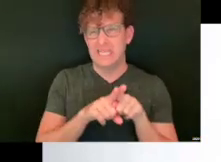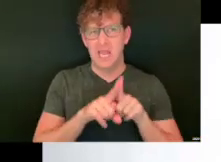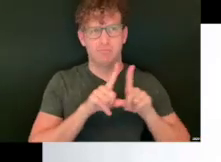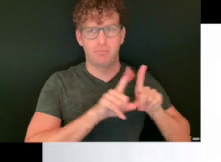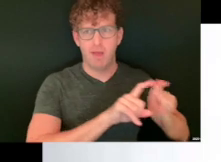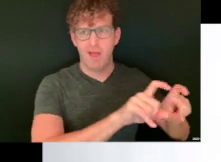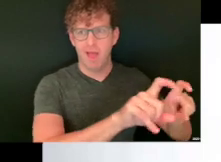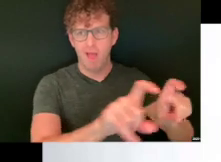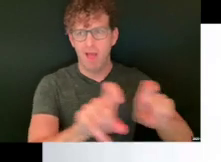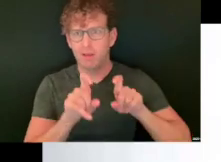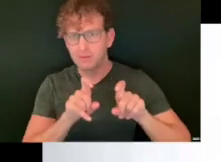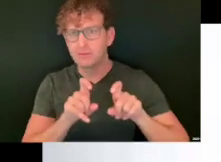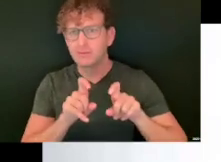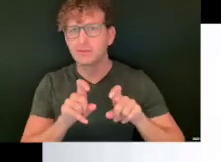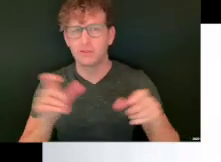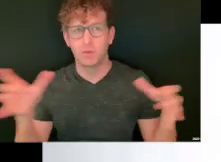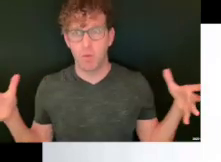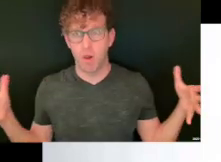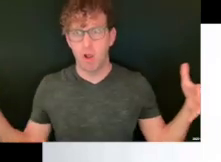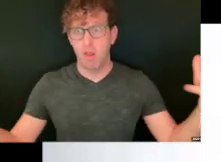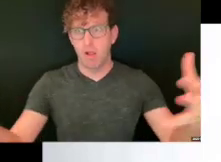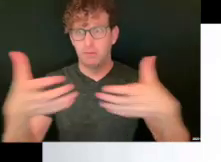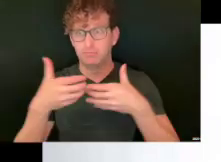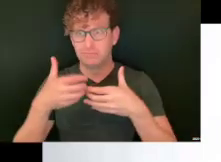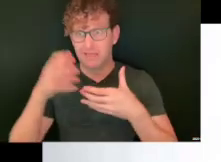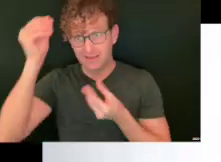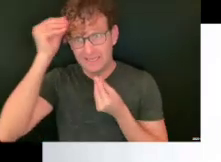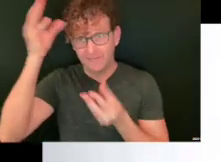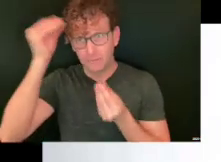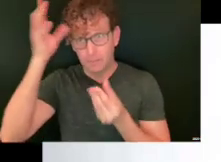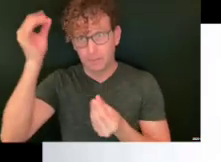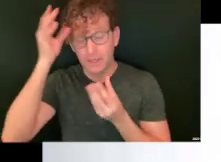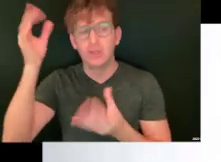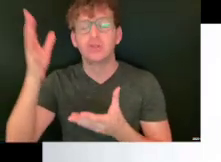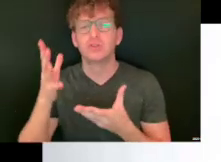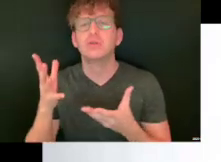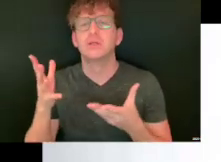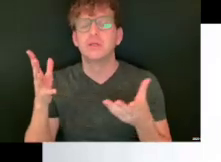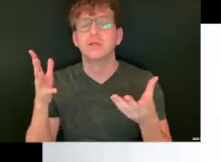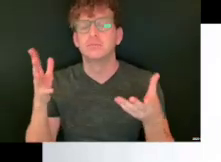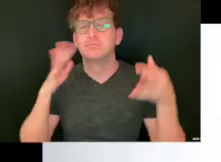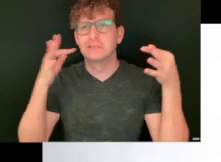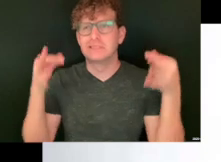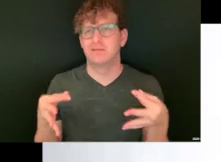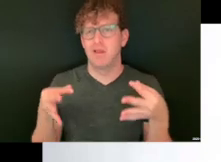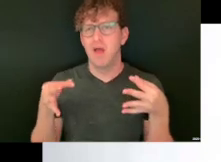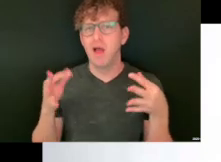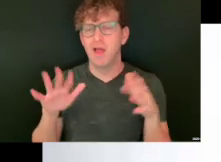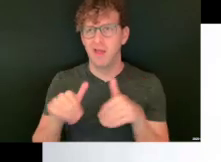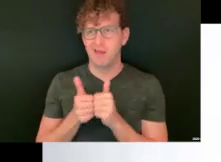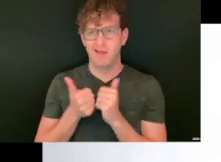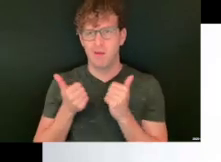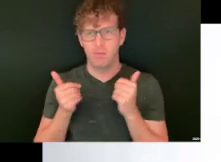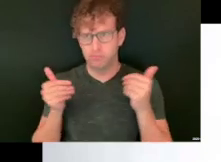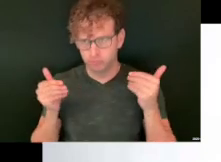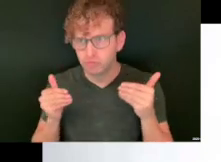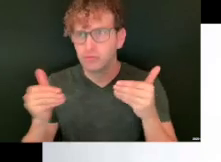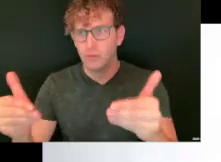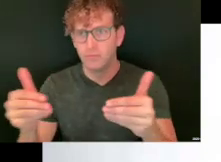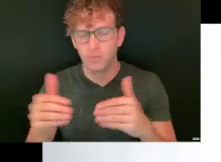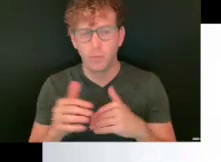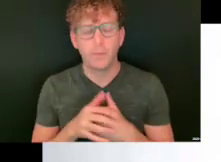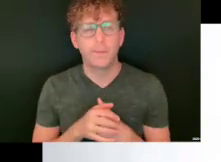shift funds that are appropriated to CARB, when we can, decide to allocate or